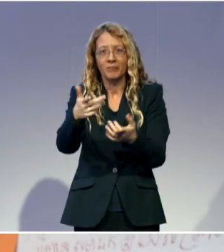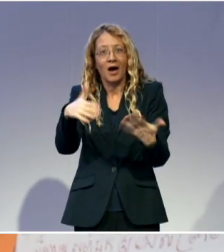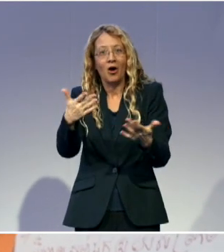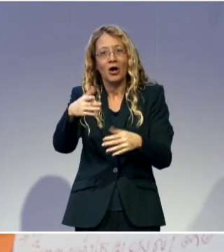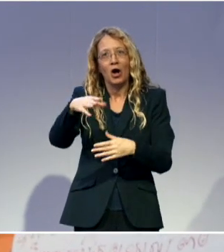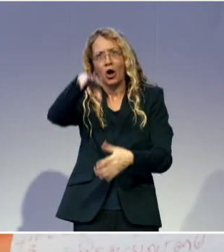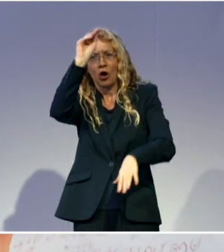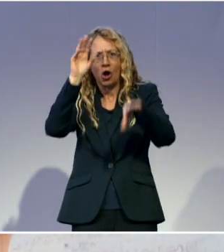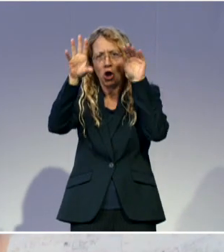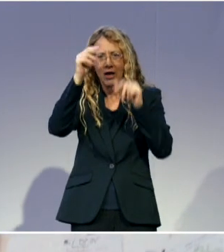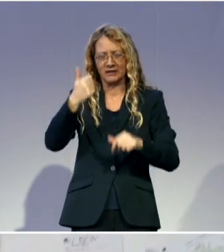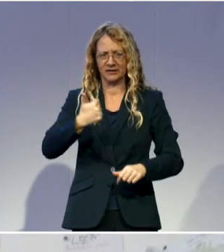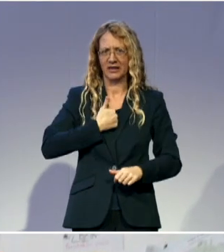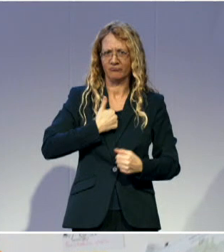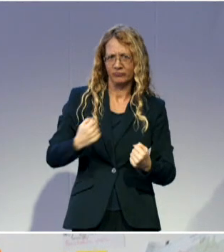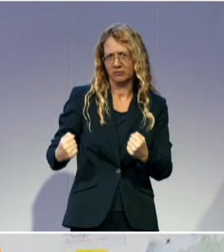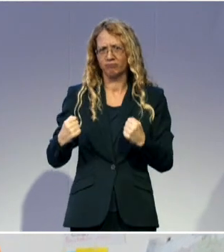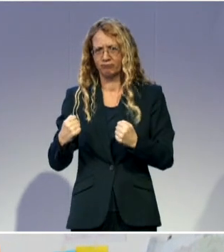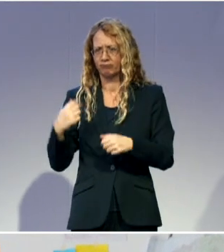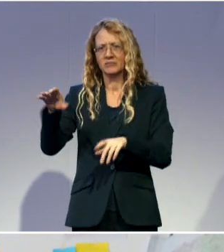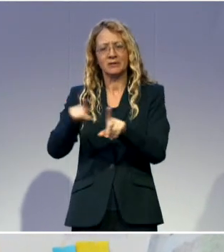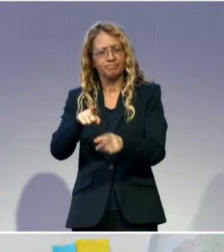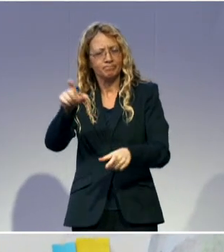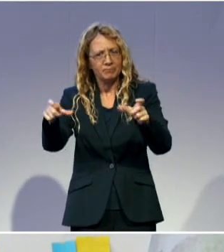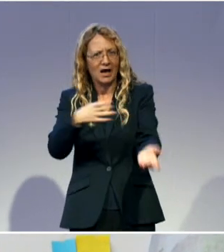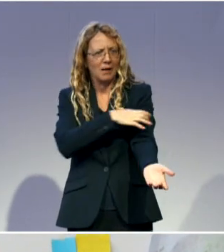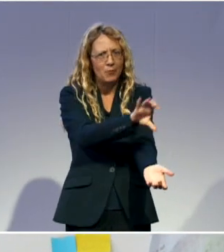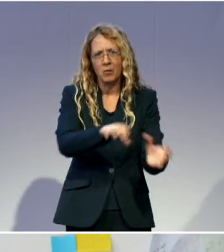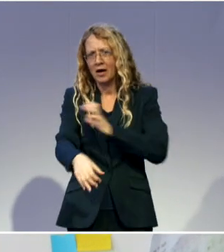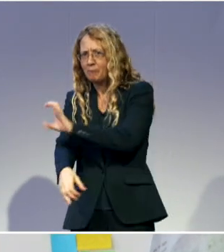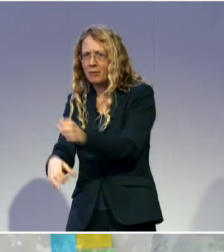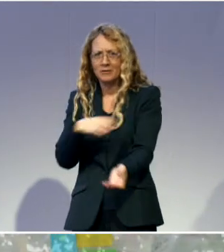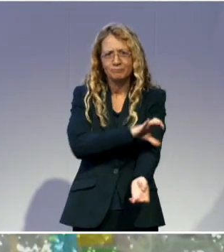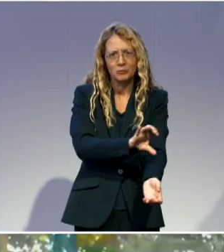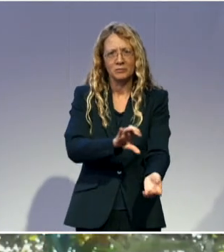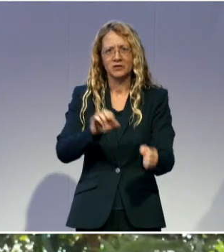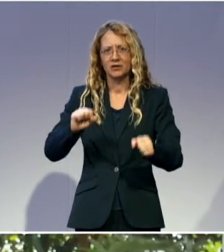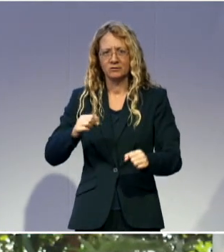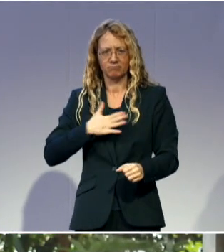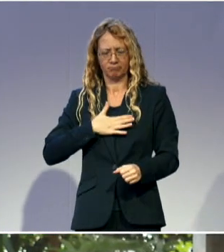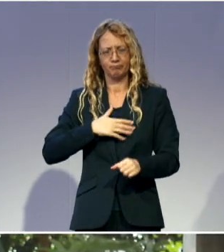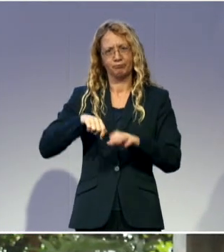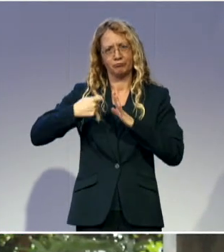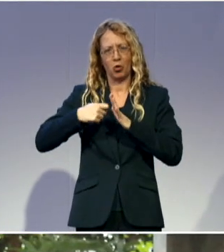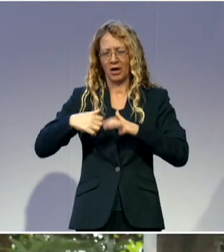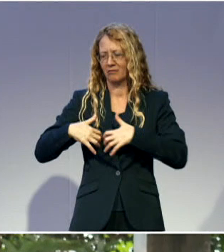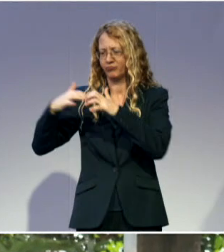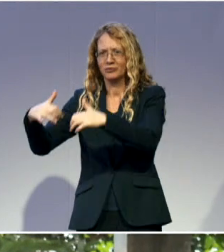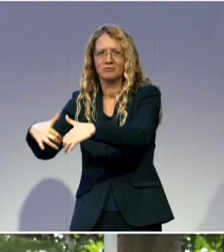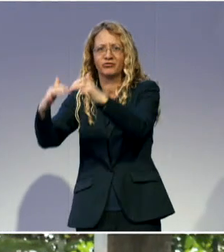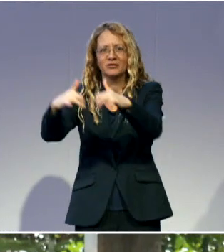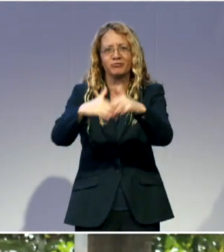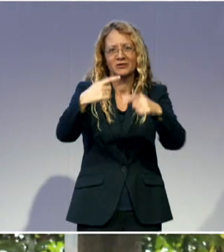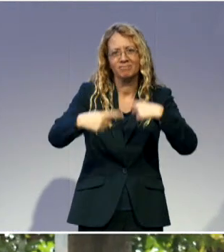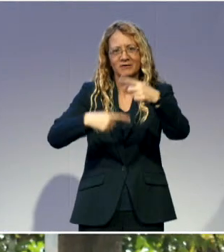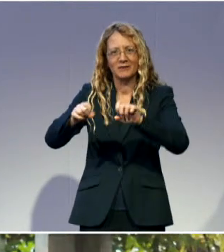which they implement and run their own small projects to practice their learnings. 24 women have completed